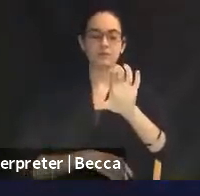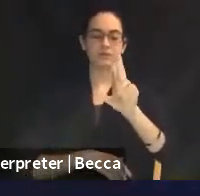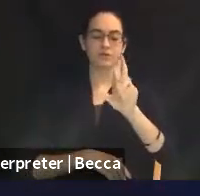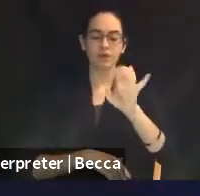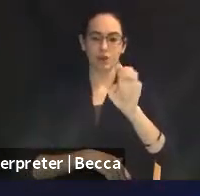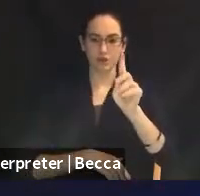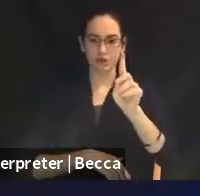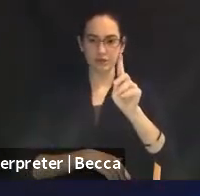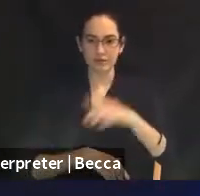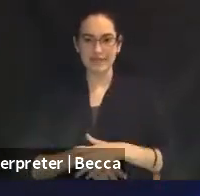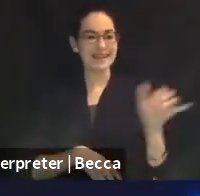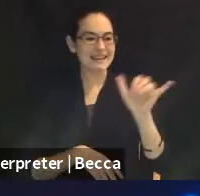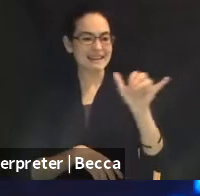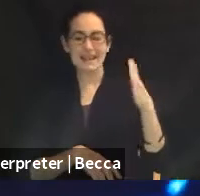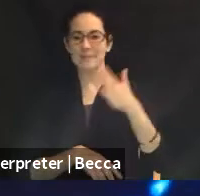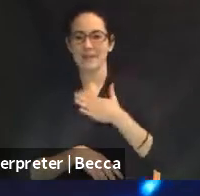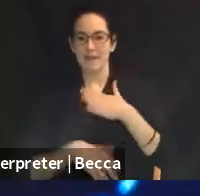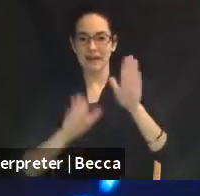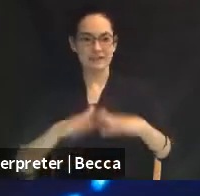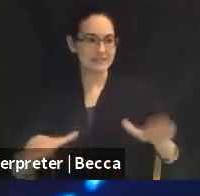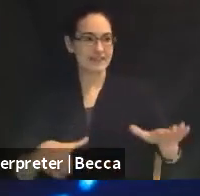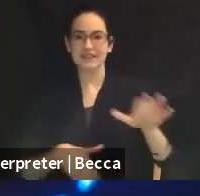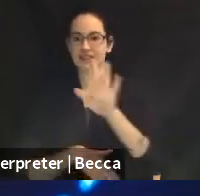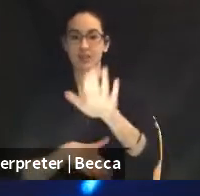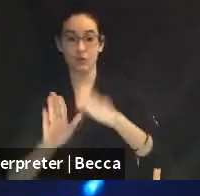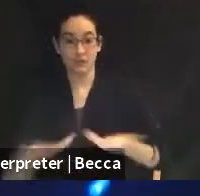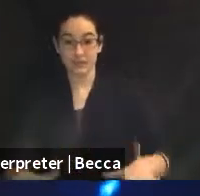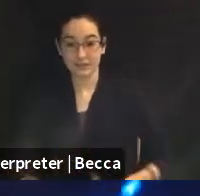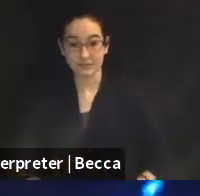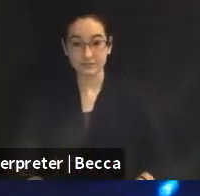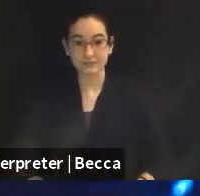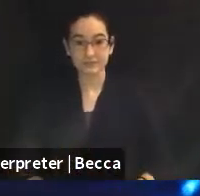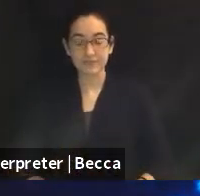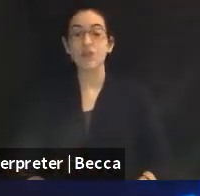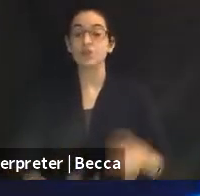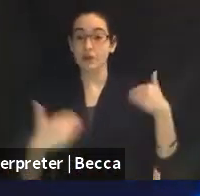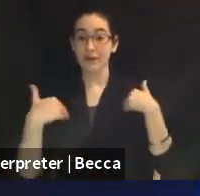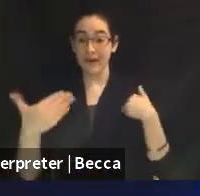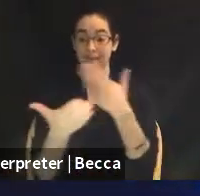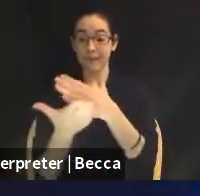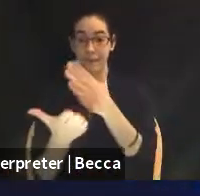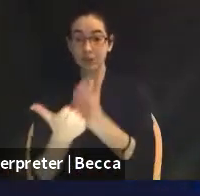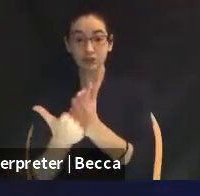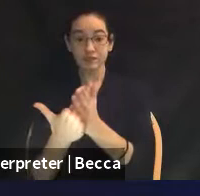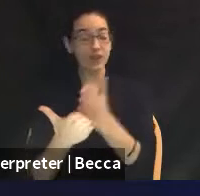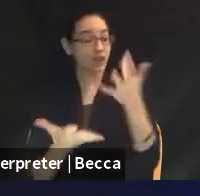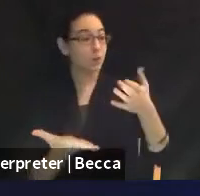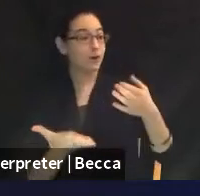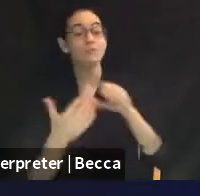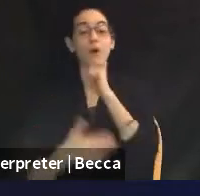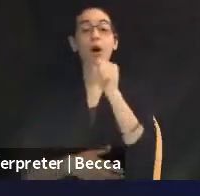as I've done with my children and many of you have done with yours. Here's your budget. You want a prom dress? I get